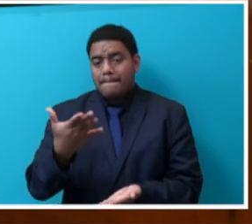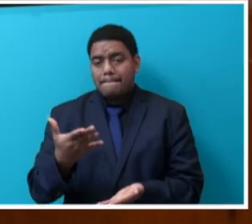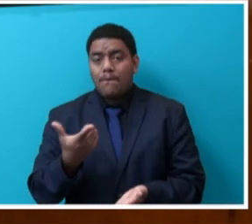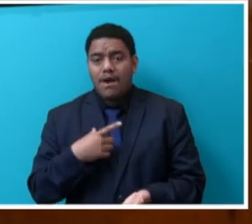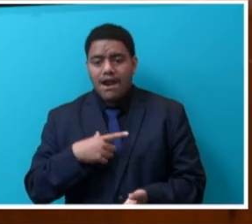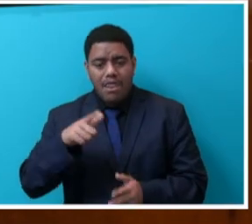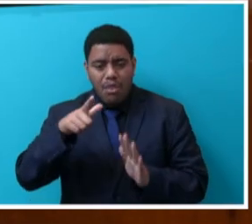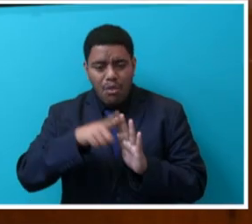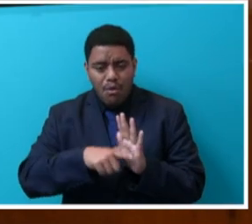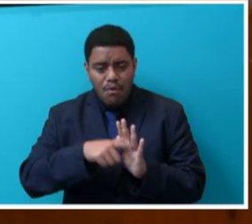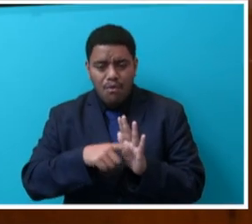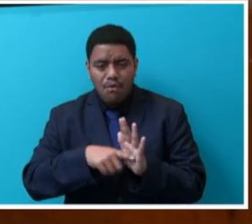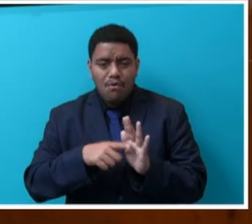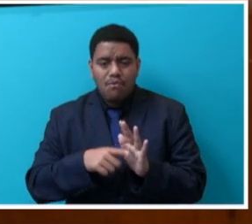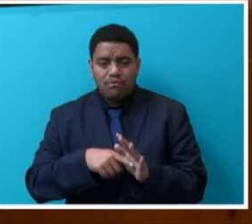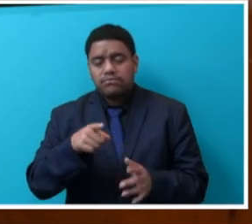low transaction value.